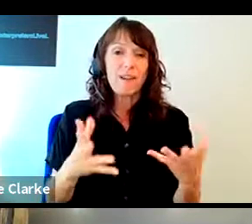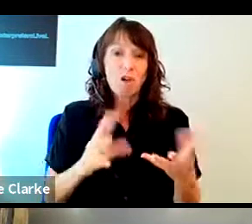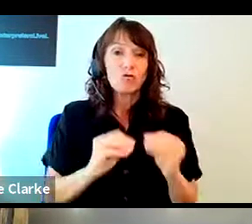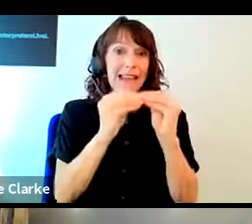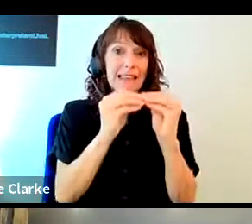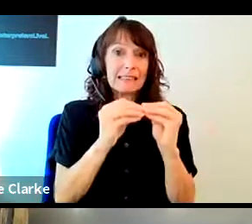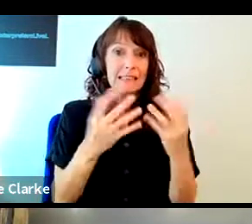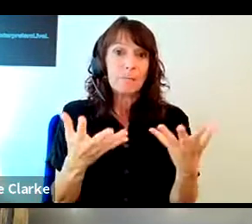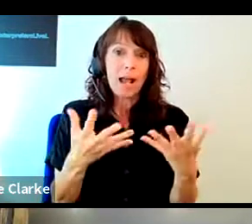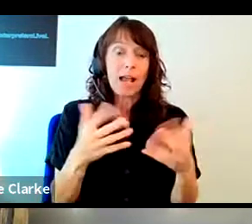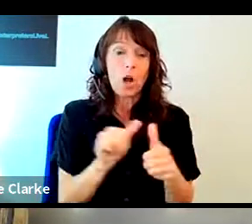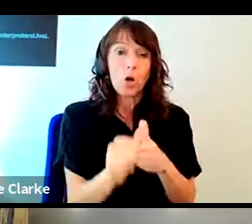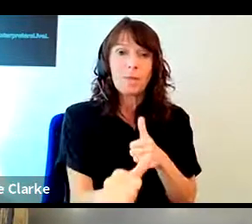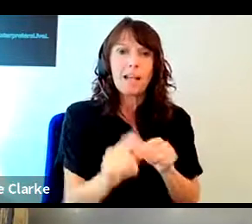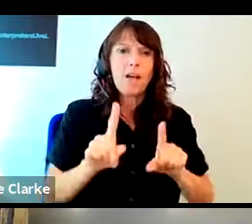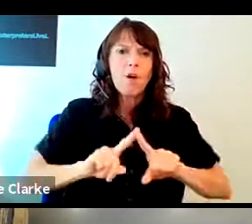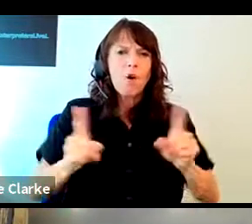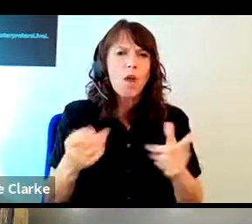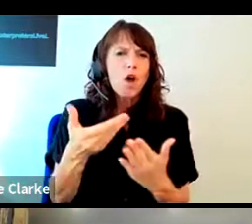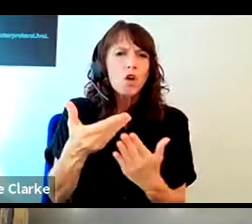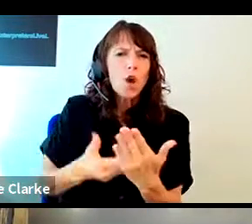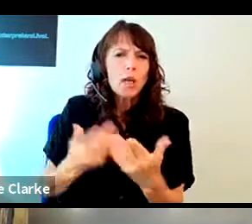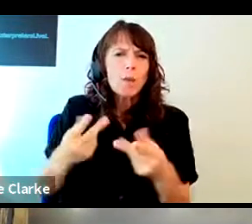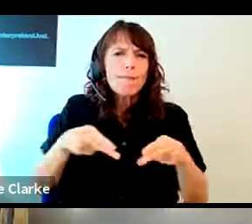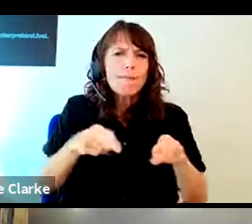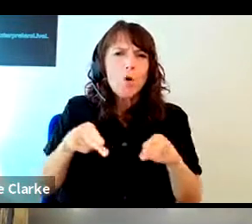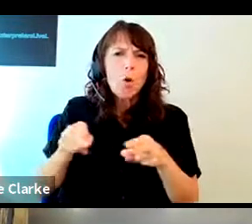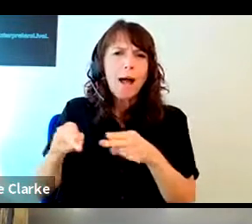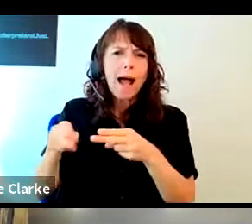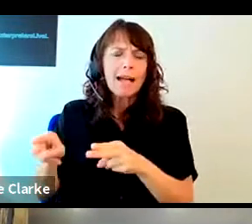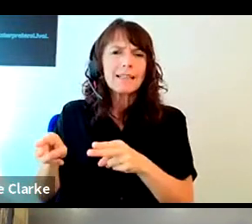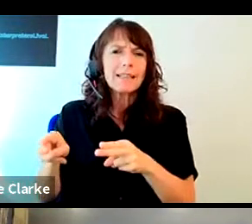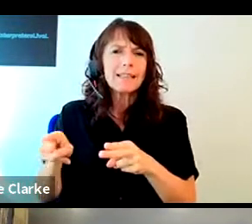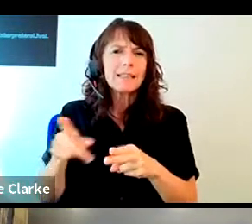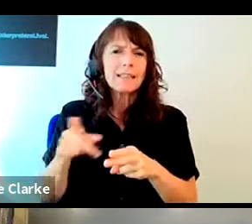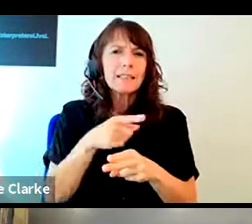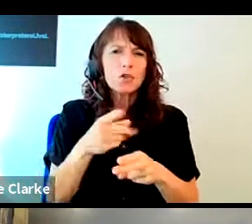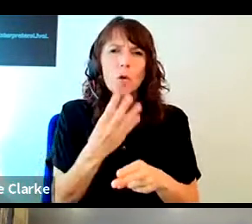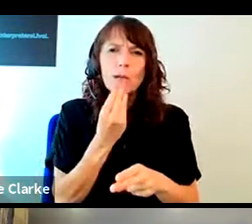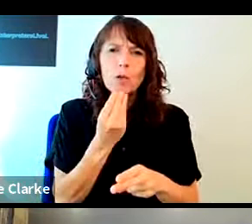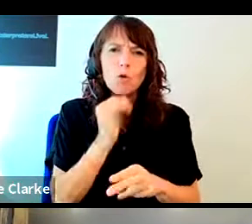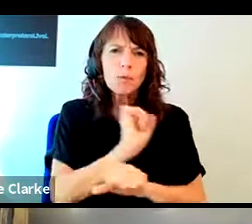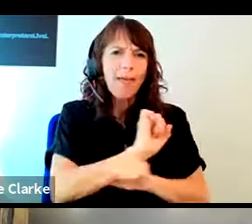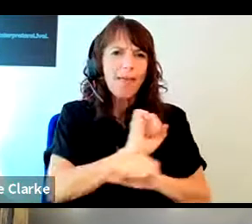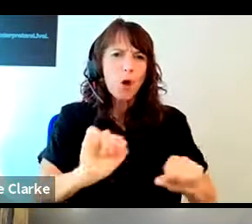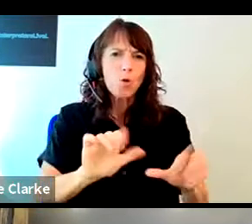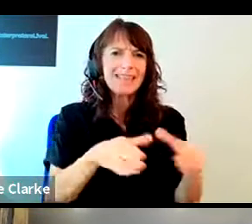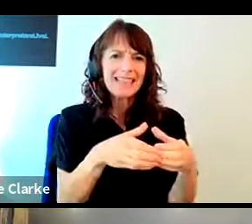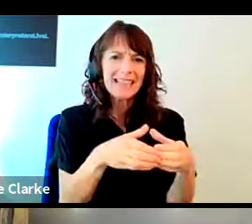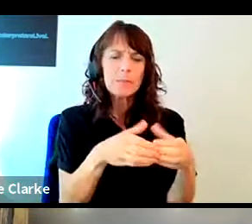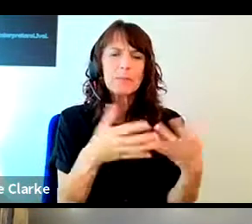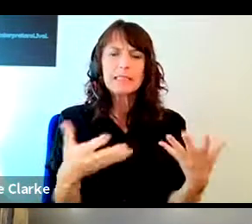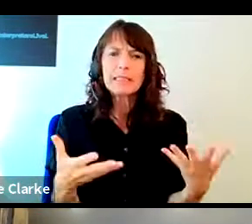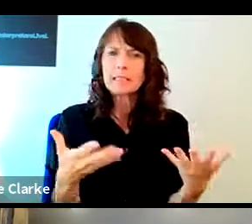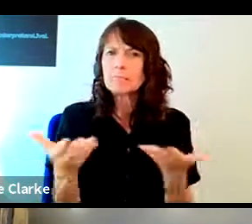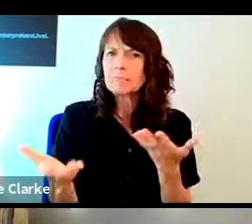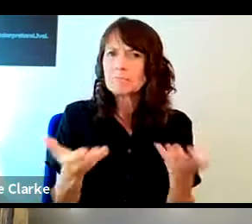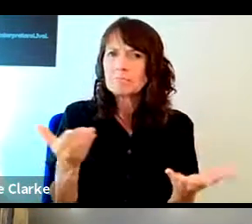is there other document formats that could be used by those teams who are producing the PDFs who are perhaps not part of the web